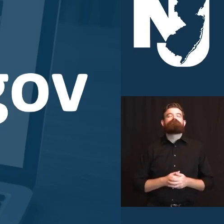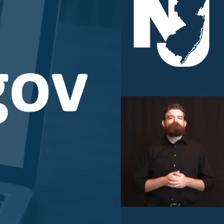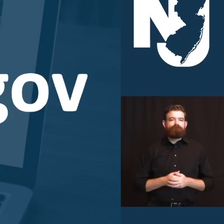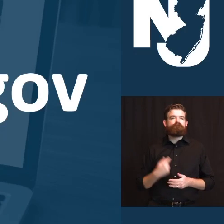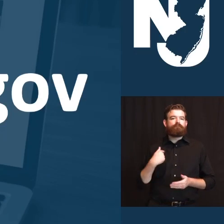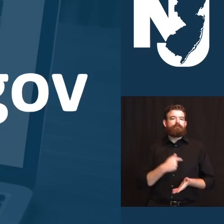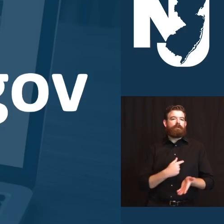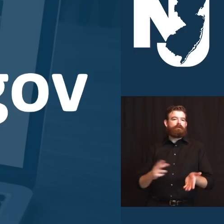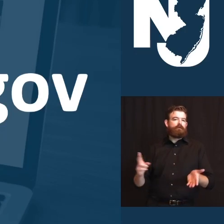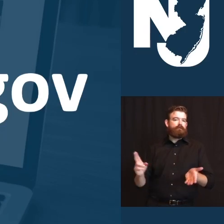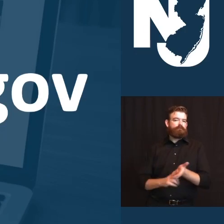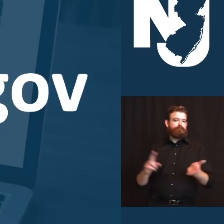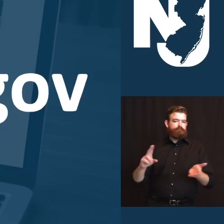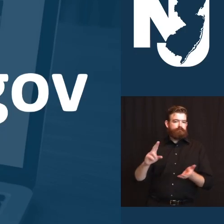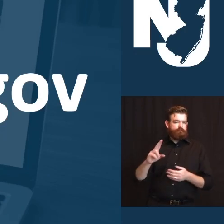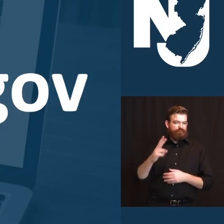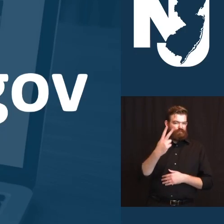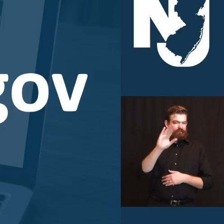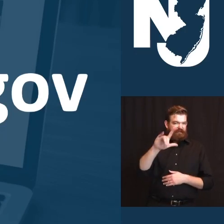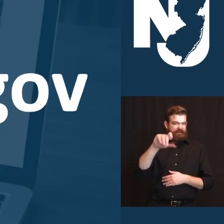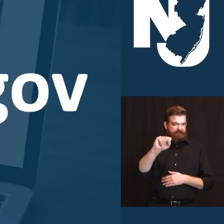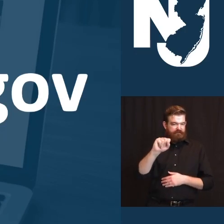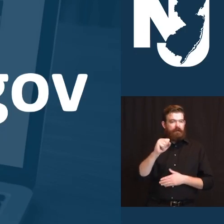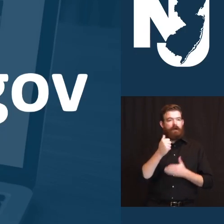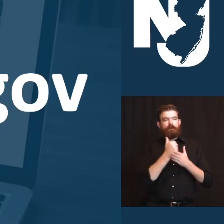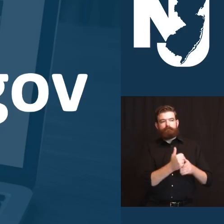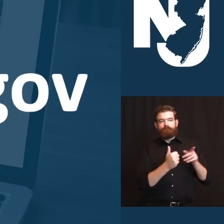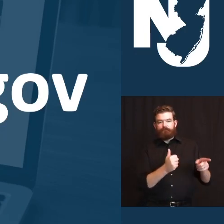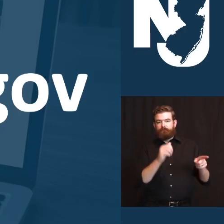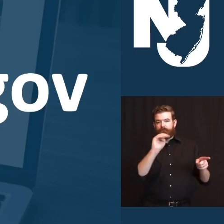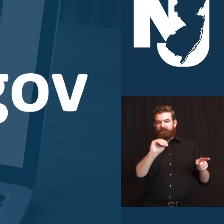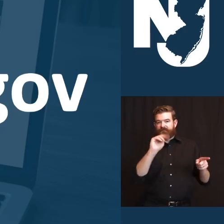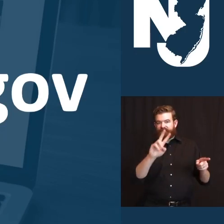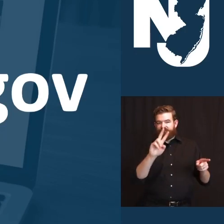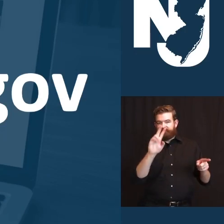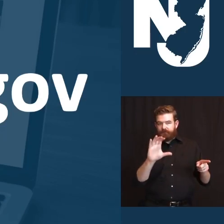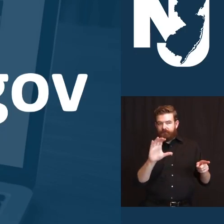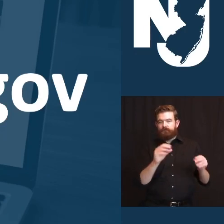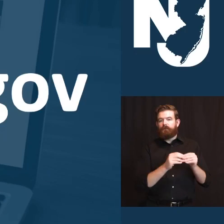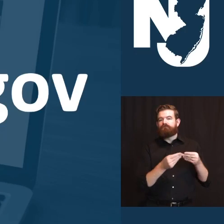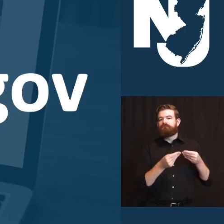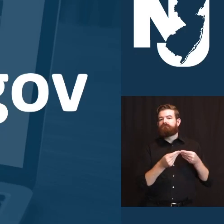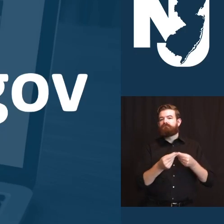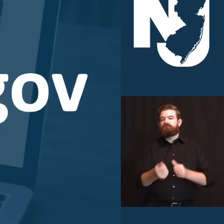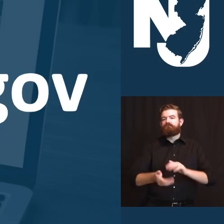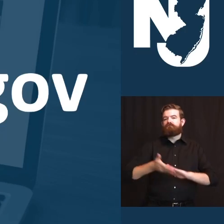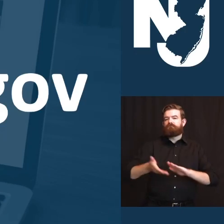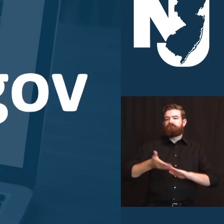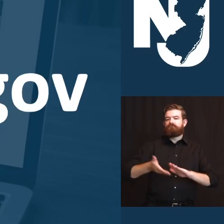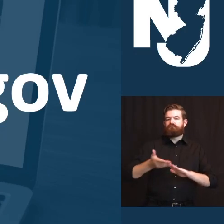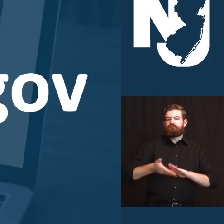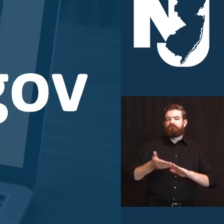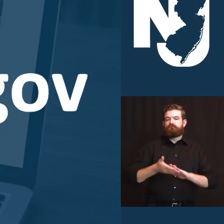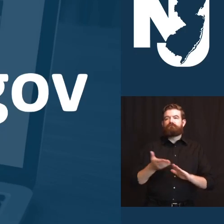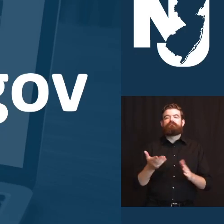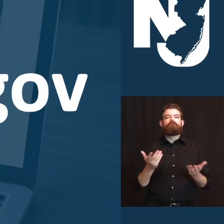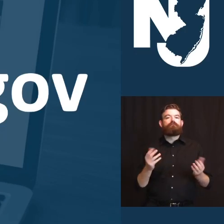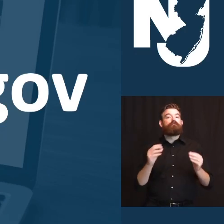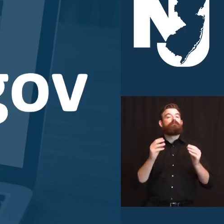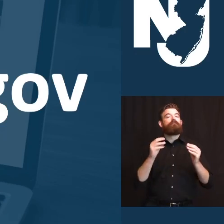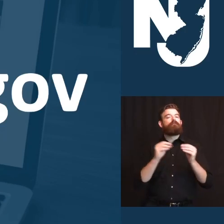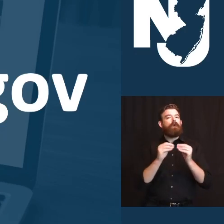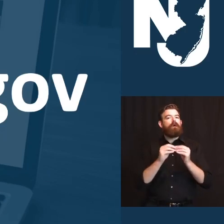many people, allowing for more transactions to be conducted online, giving older New Jerseyans and residents